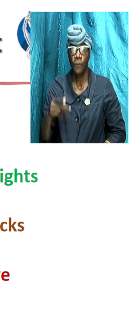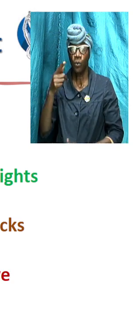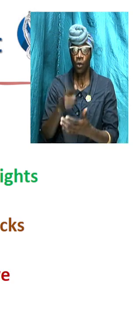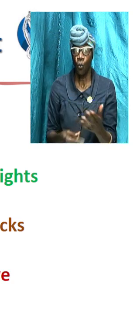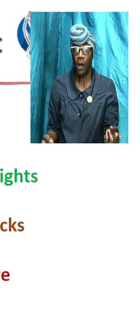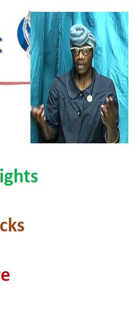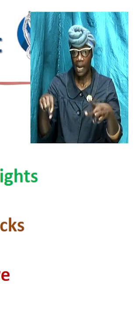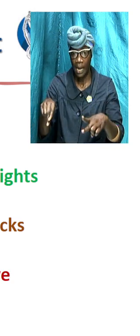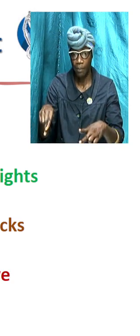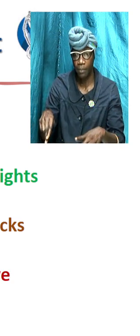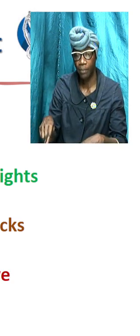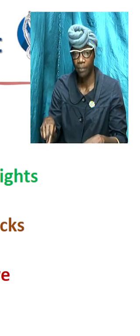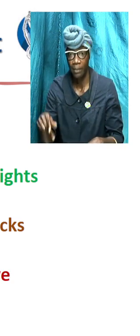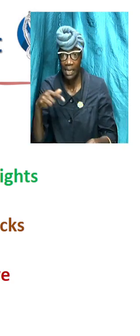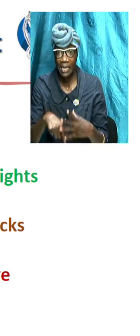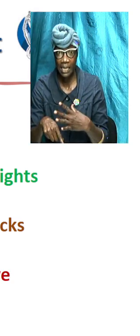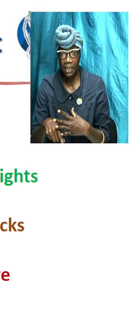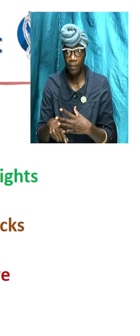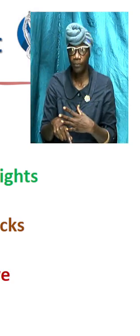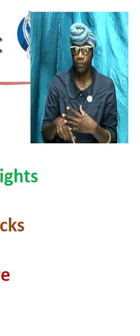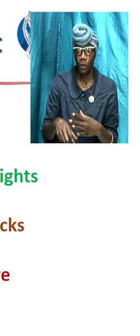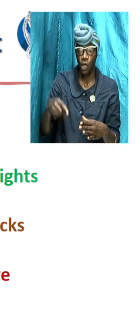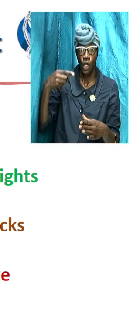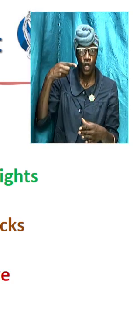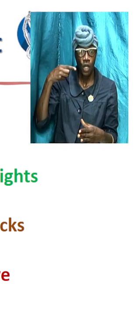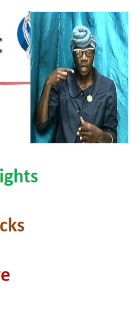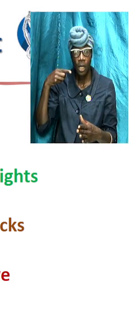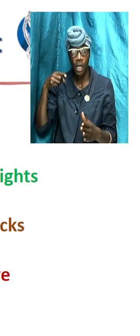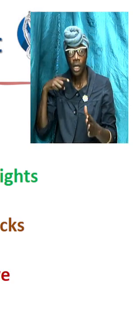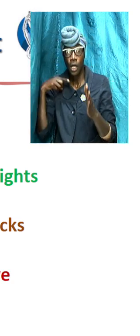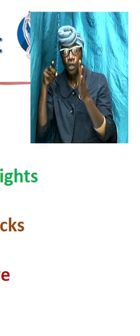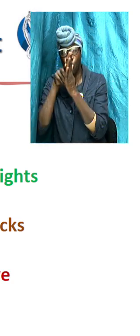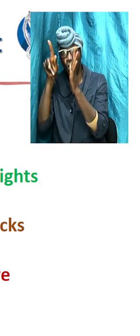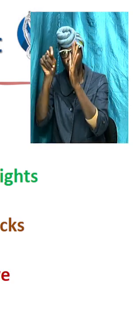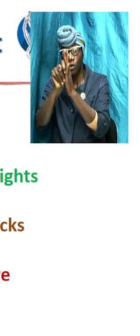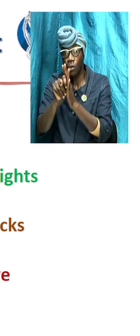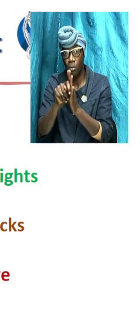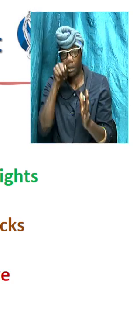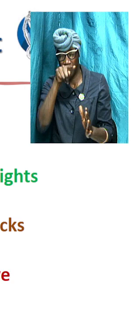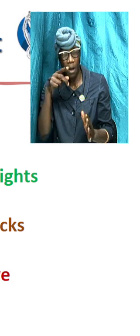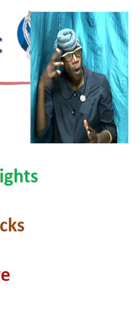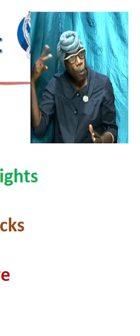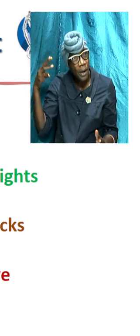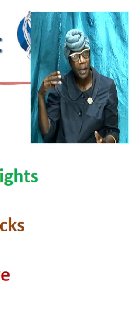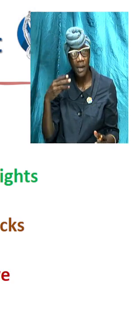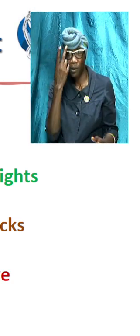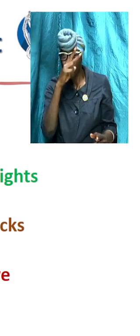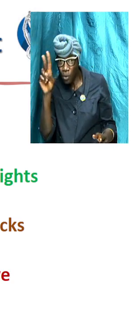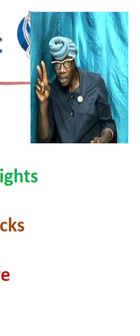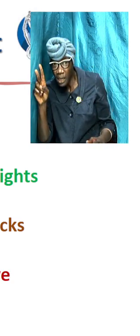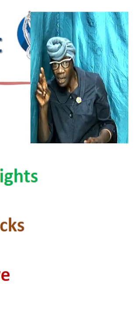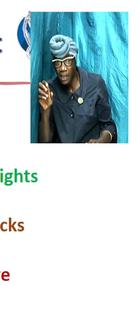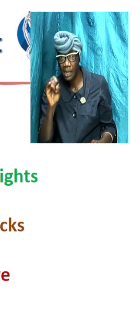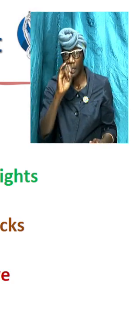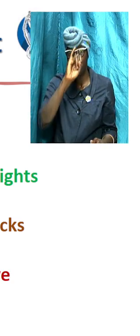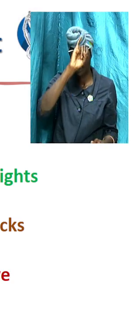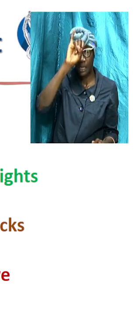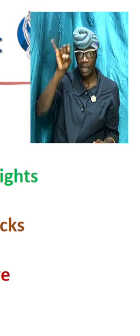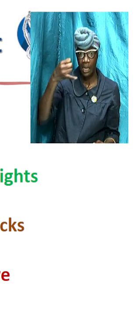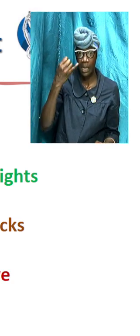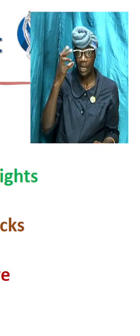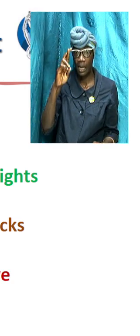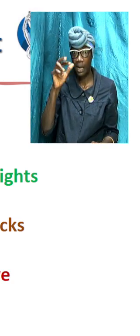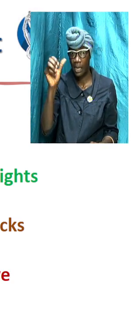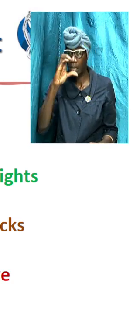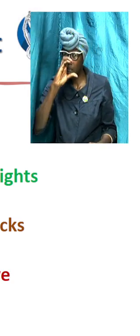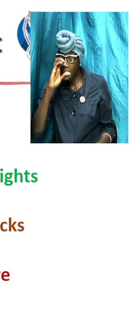is taking place, I think in Denham Town. And I was wondering if I'm watching Iraq. Amen. Because you see the police with their guns and they're